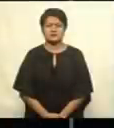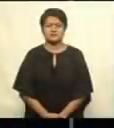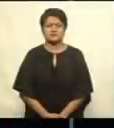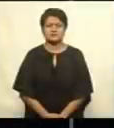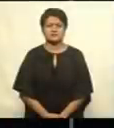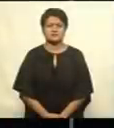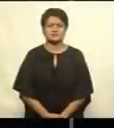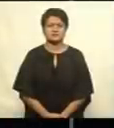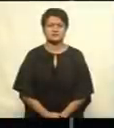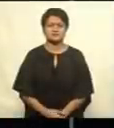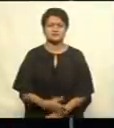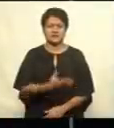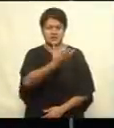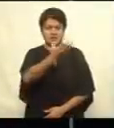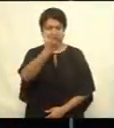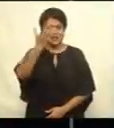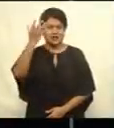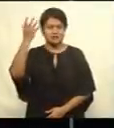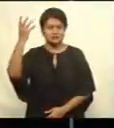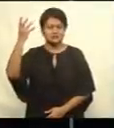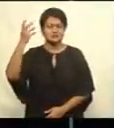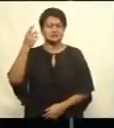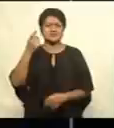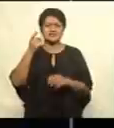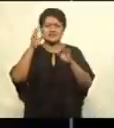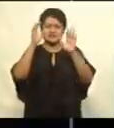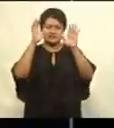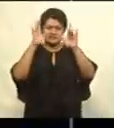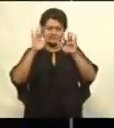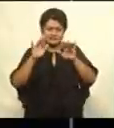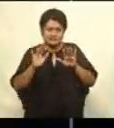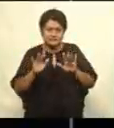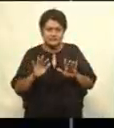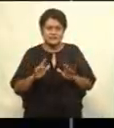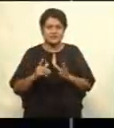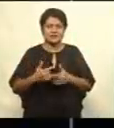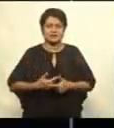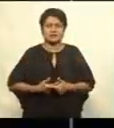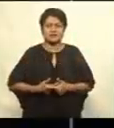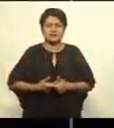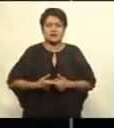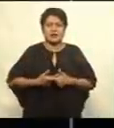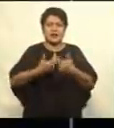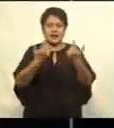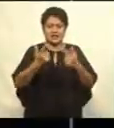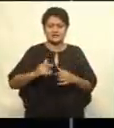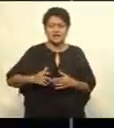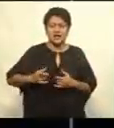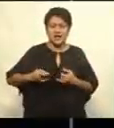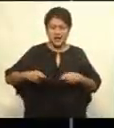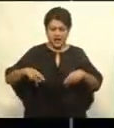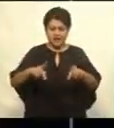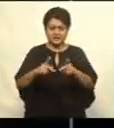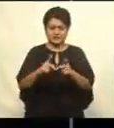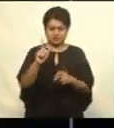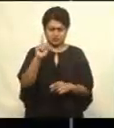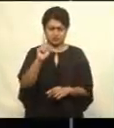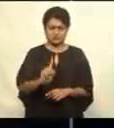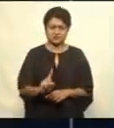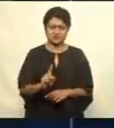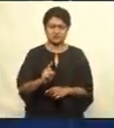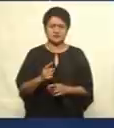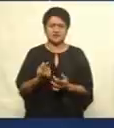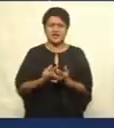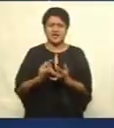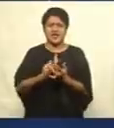Cloudy conditions with brief showers experienced over the eastern parts of the larger islands today. Mostly cloudy and fine conditions prevailed